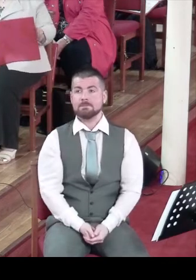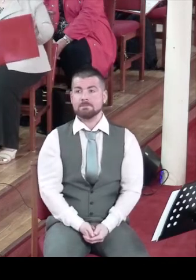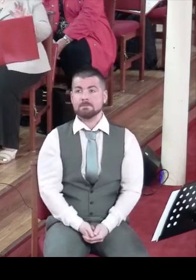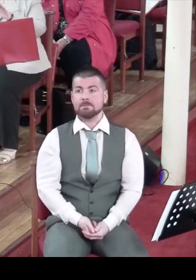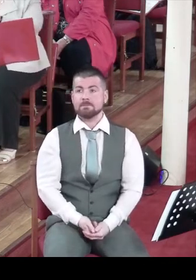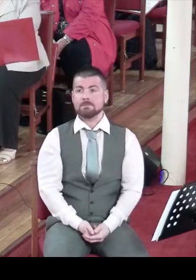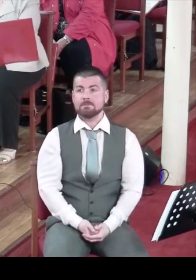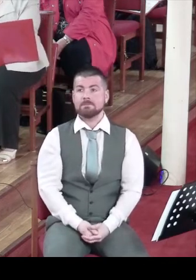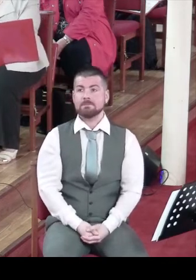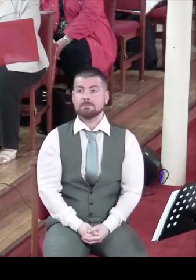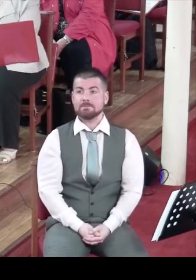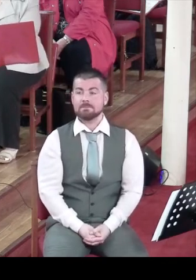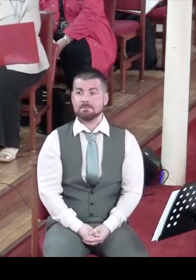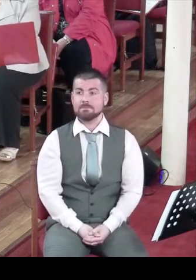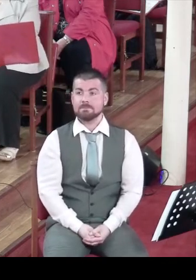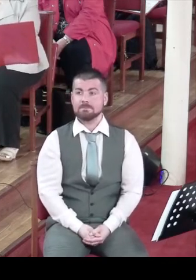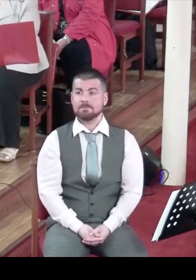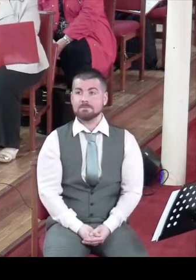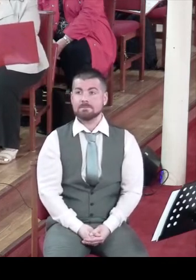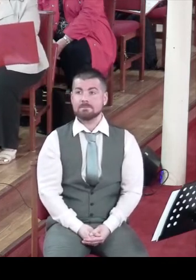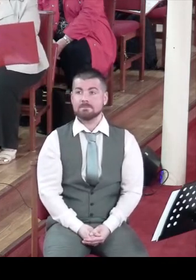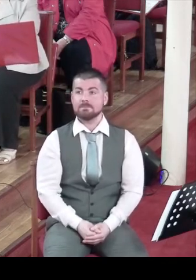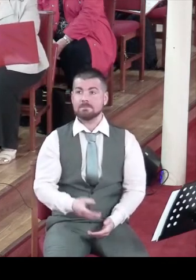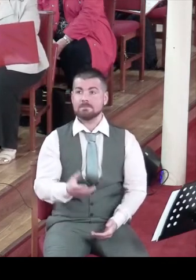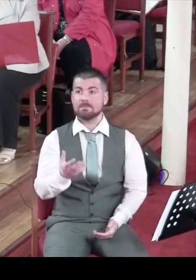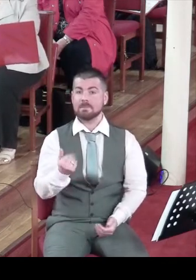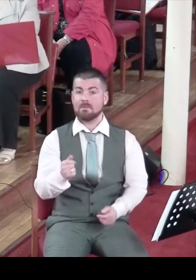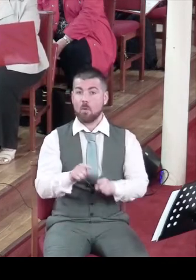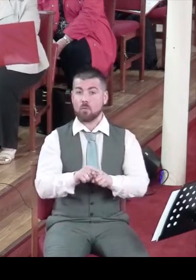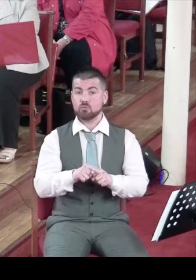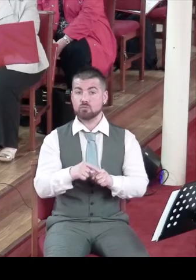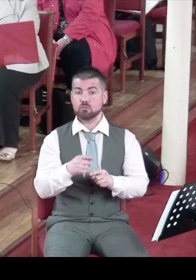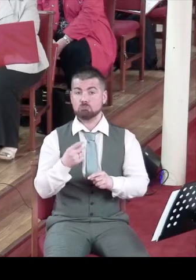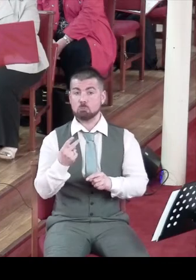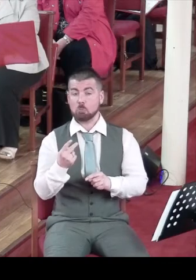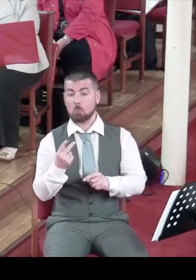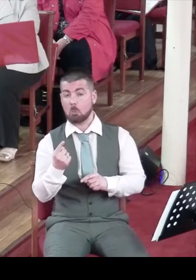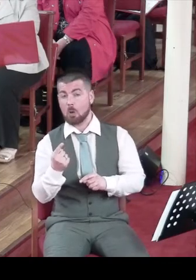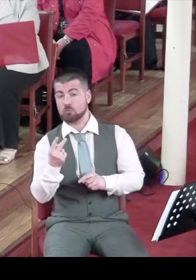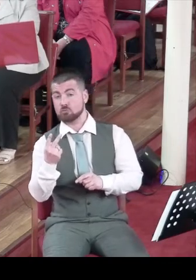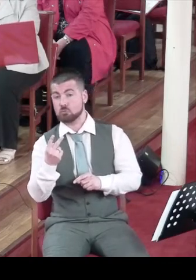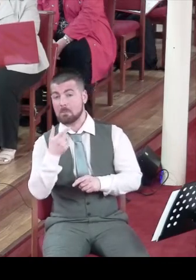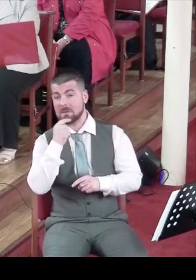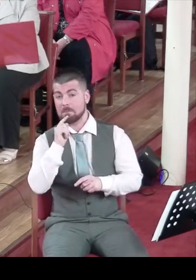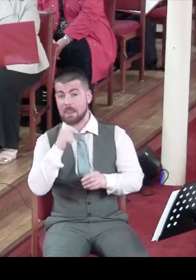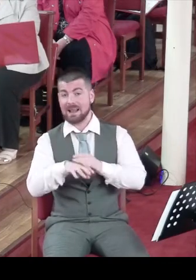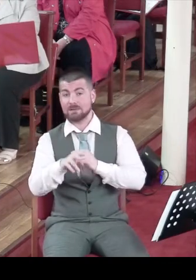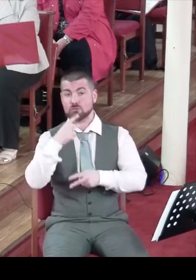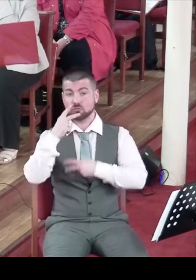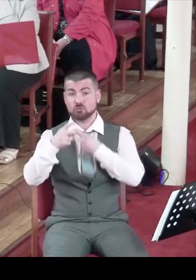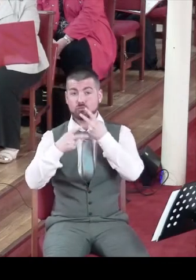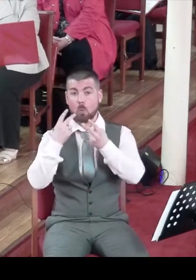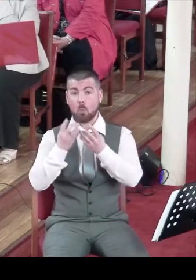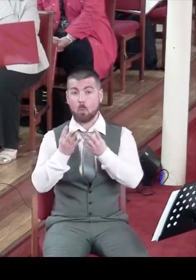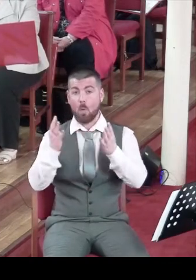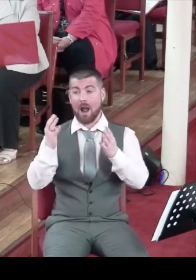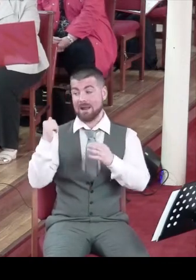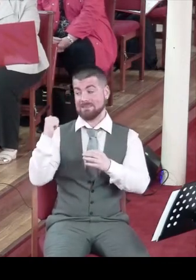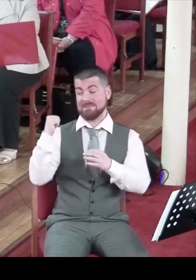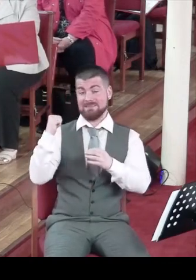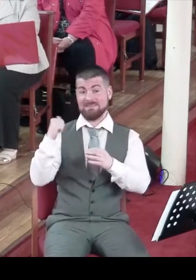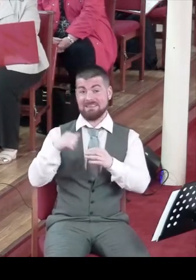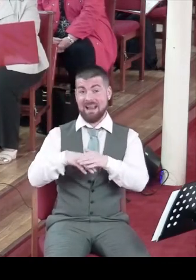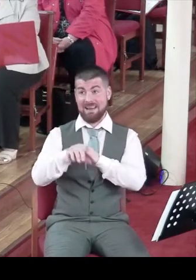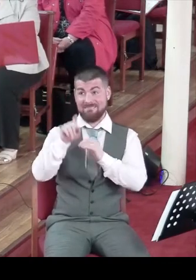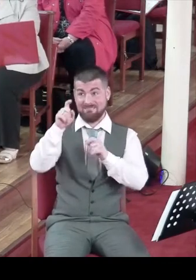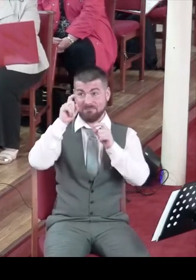ago. And there's actually a couple of folk in the choir today who are in that 40. Now,